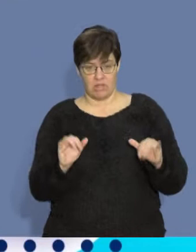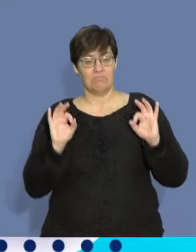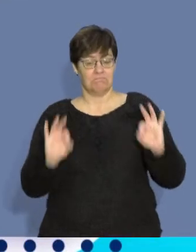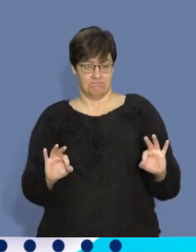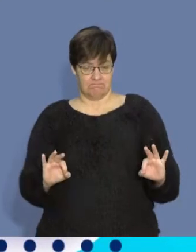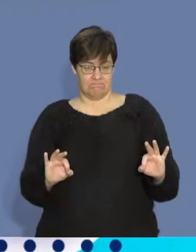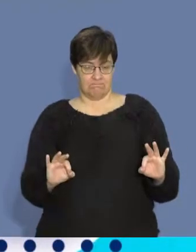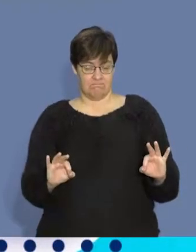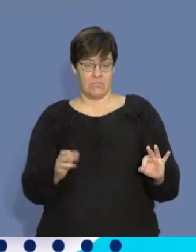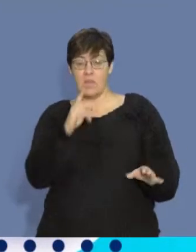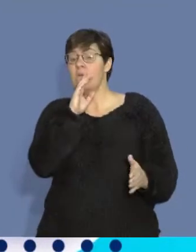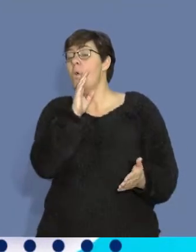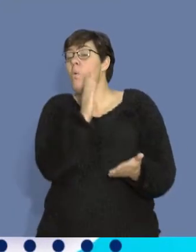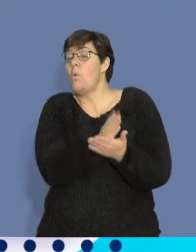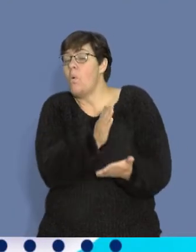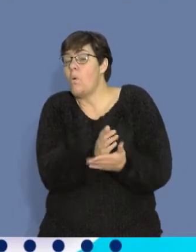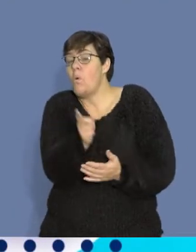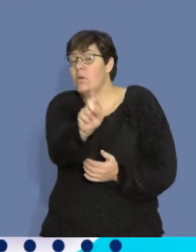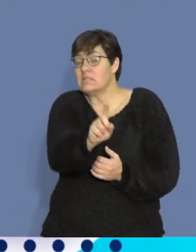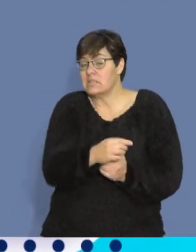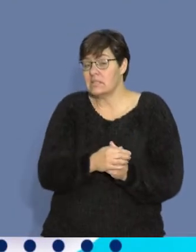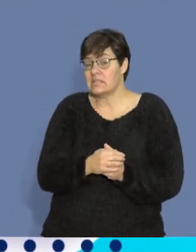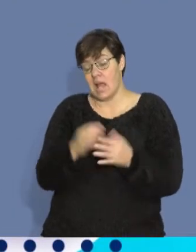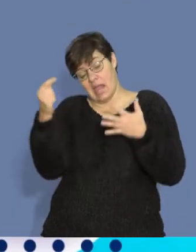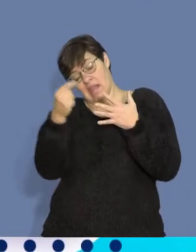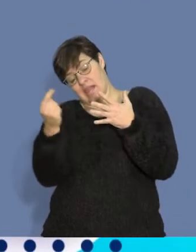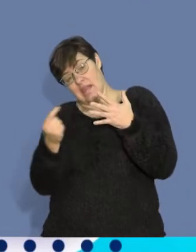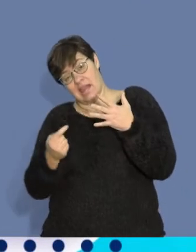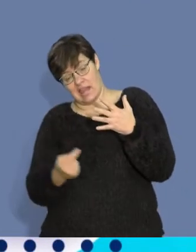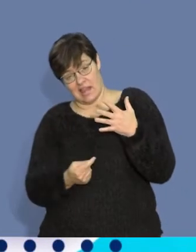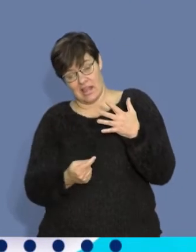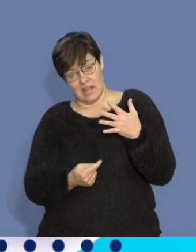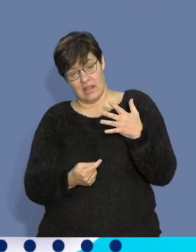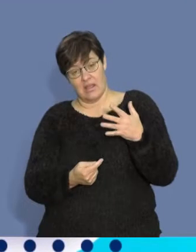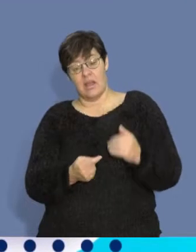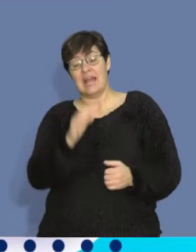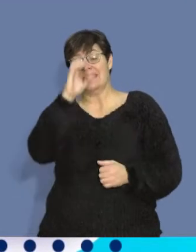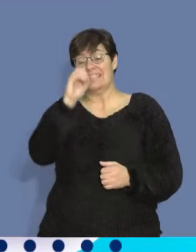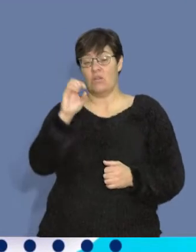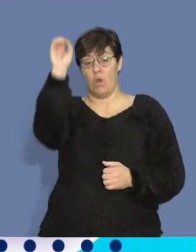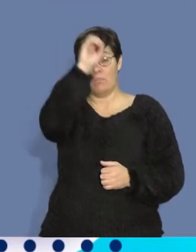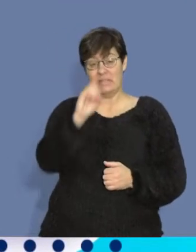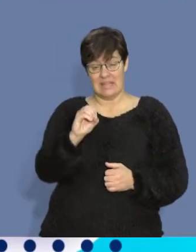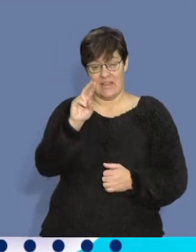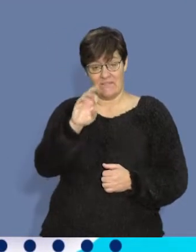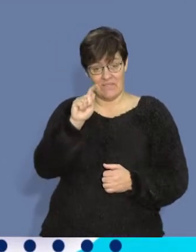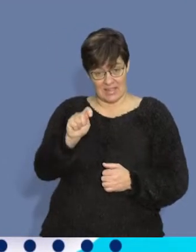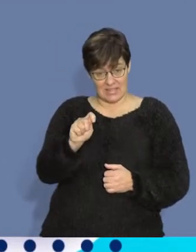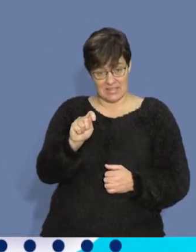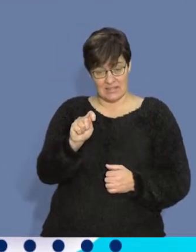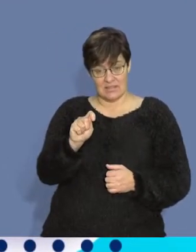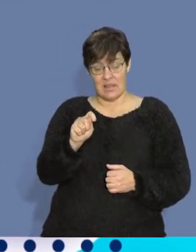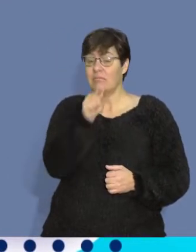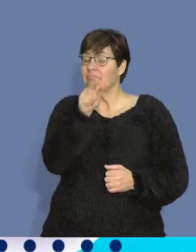in place. Remember that we have to make sure that all the items that are regarded as zero-rated